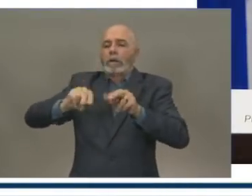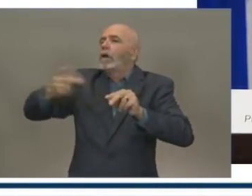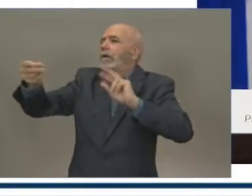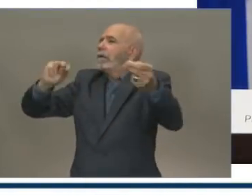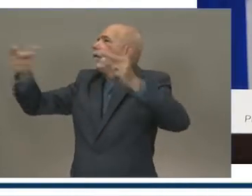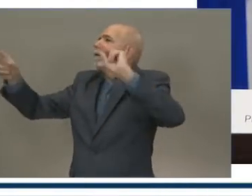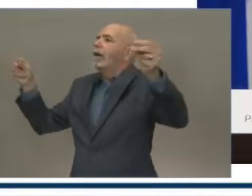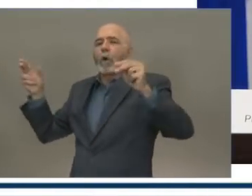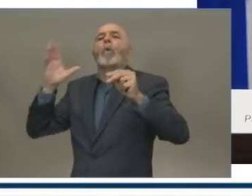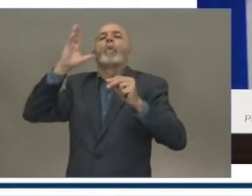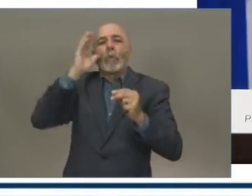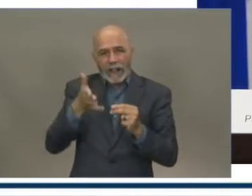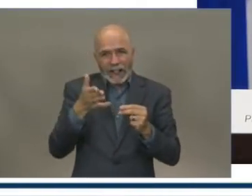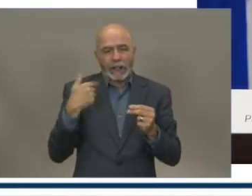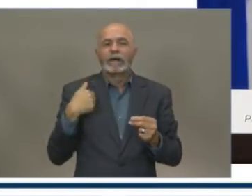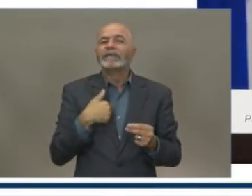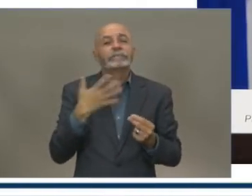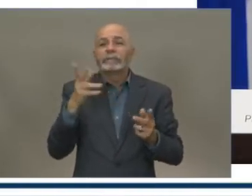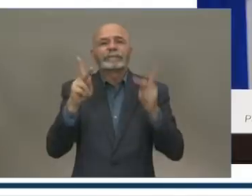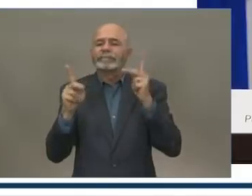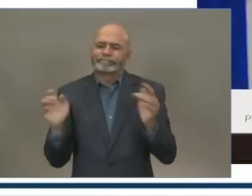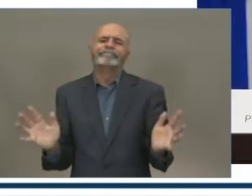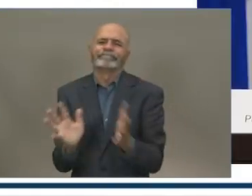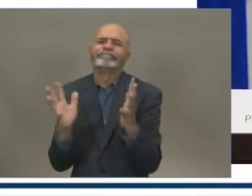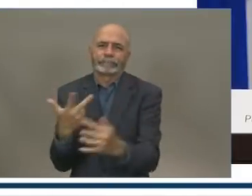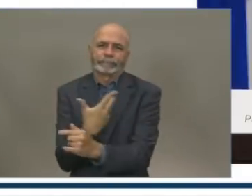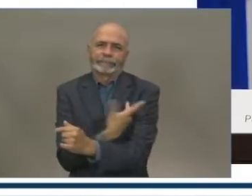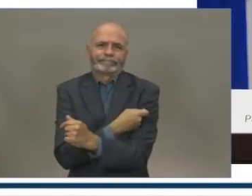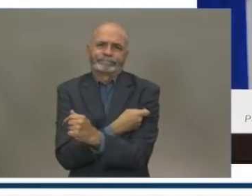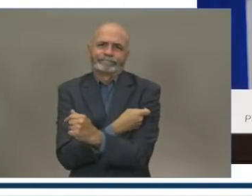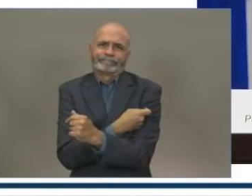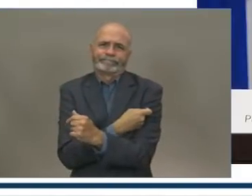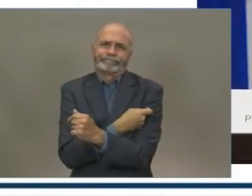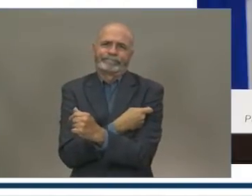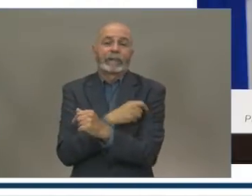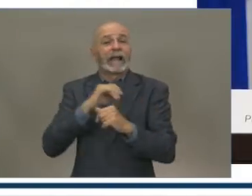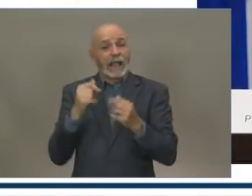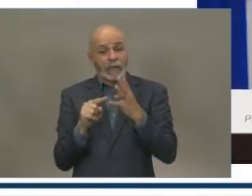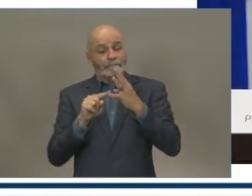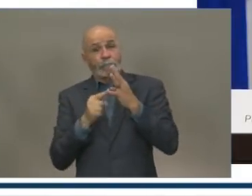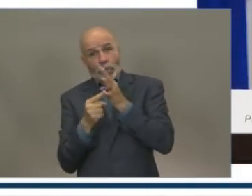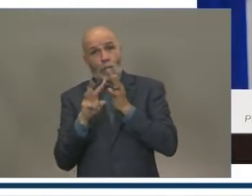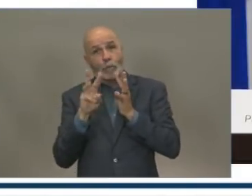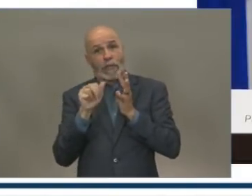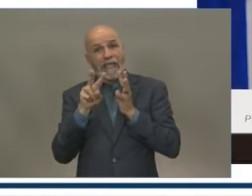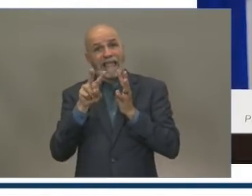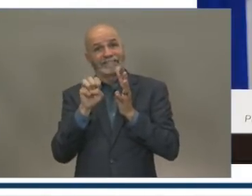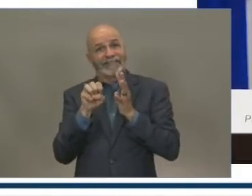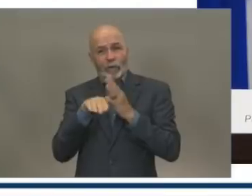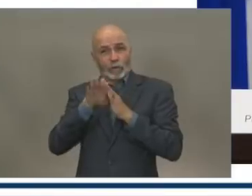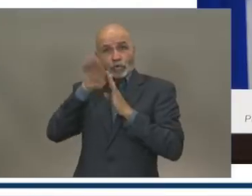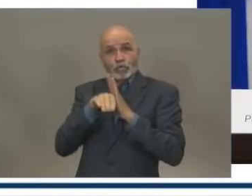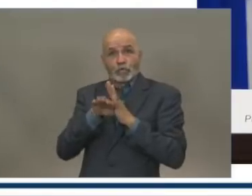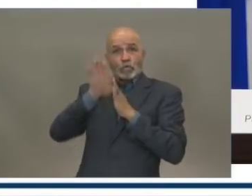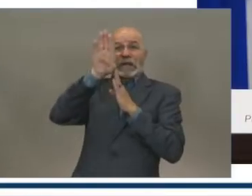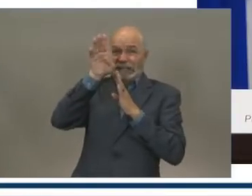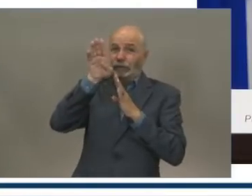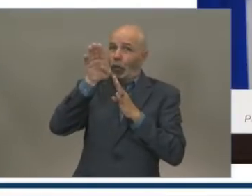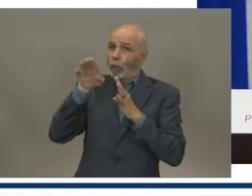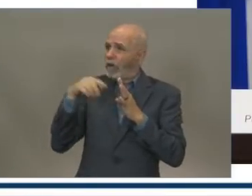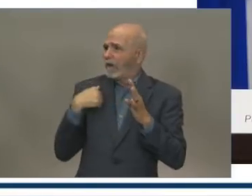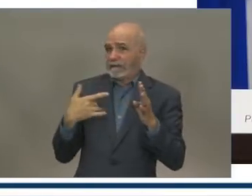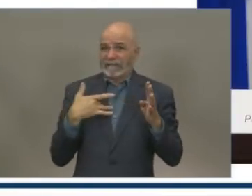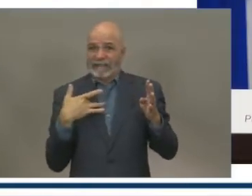to get vaccinated. And while we're in this fourth wave, act like COVID is around you and continue to take